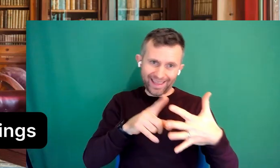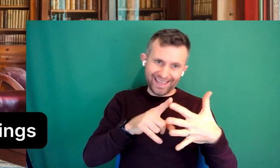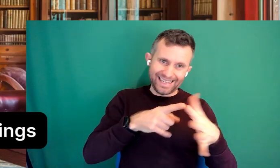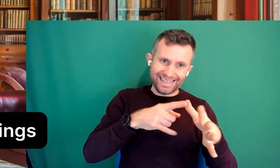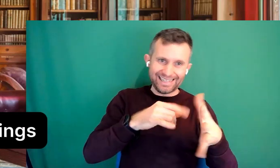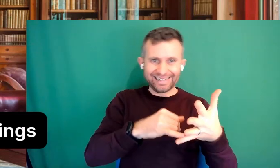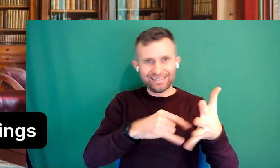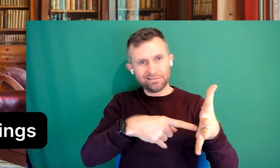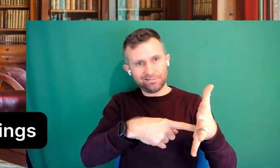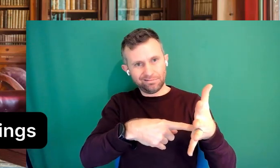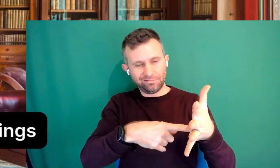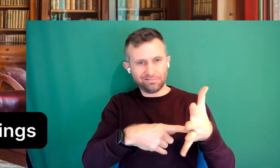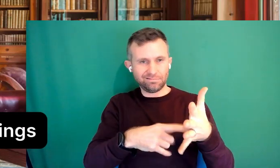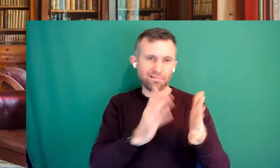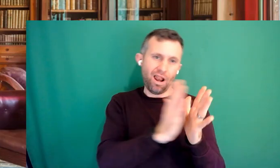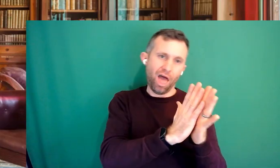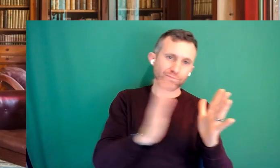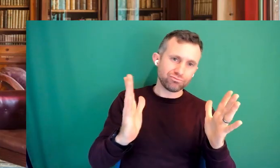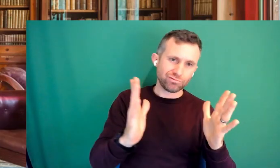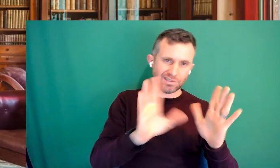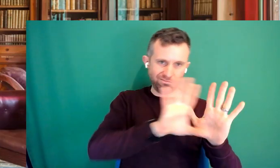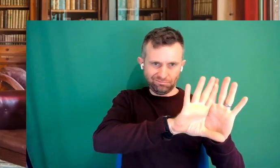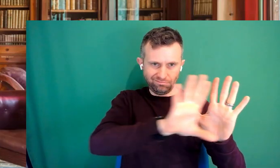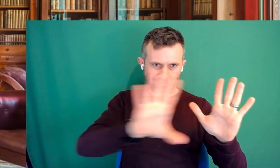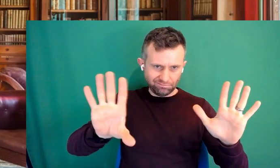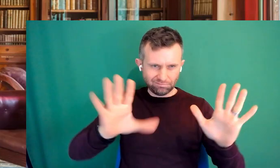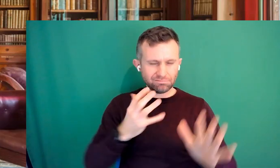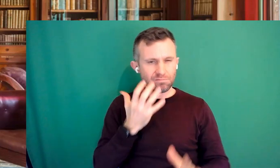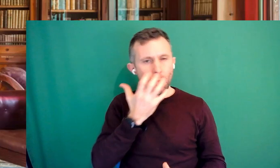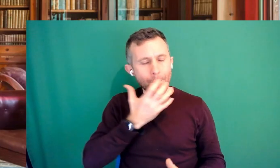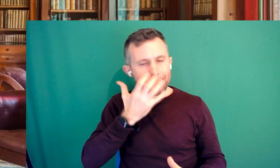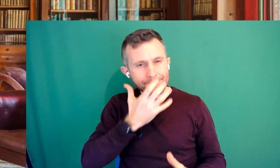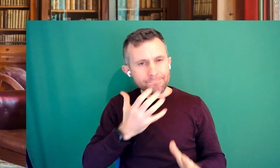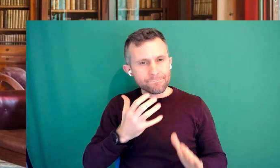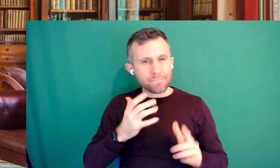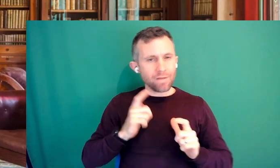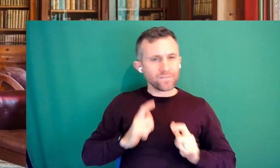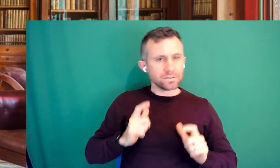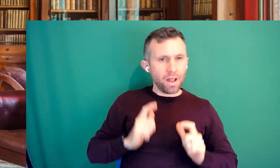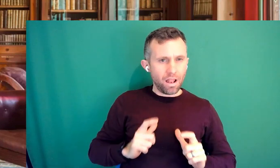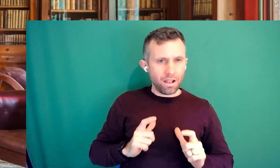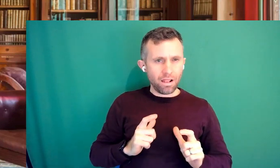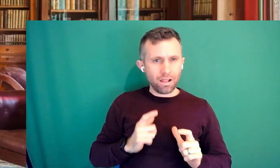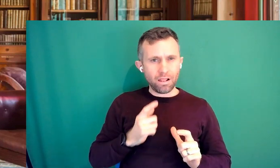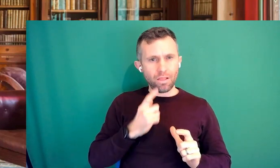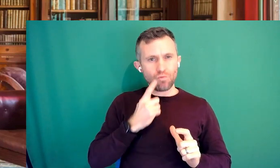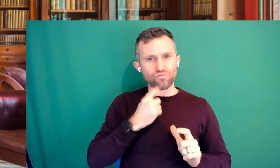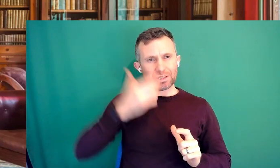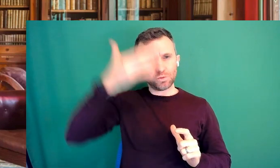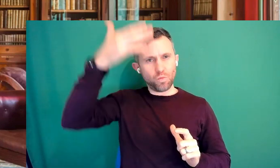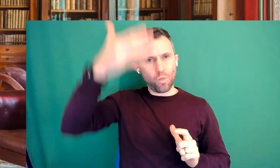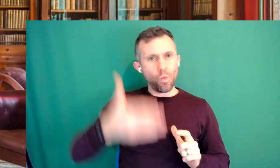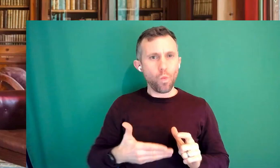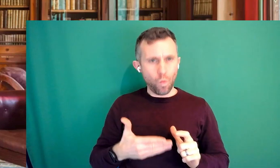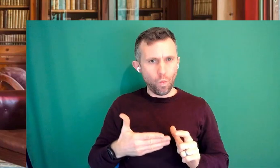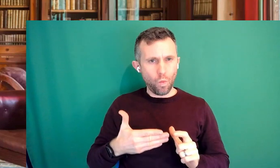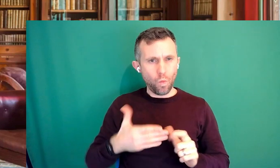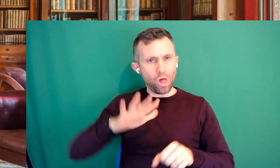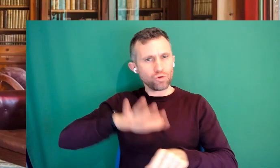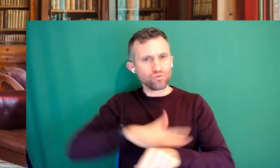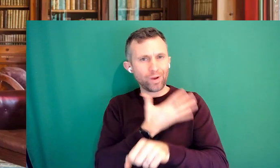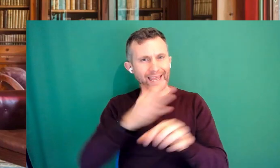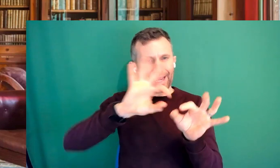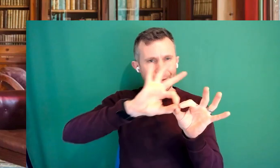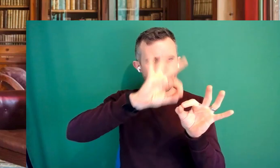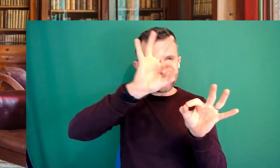by candlelight in the evenings. On either side of the fireplace are mahogany bookshelves, cabinets,